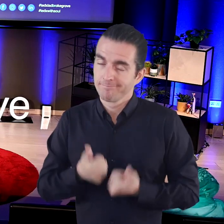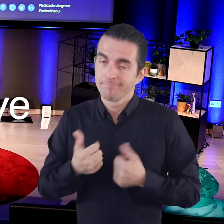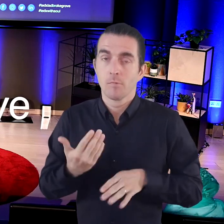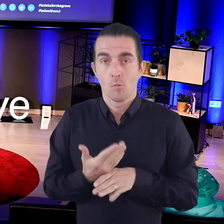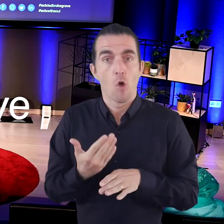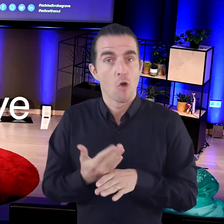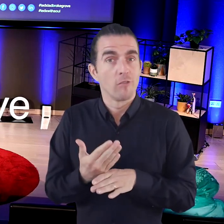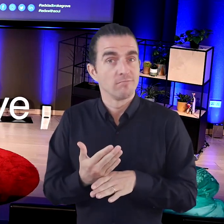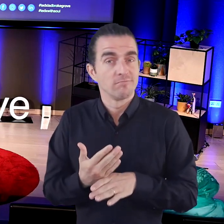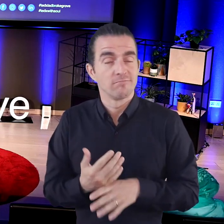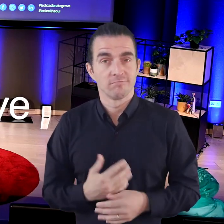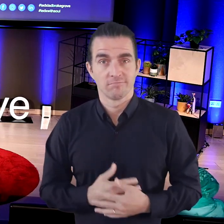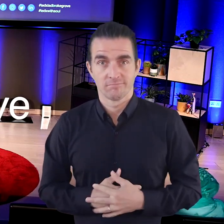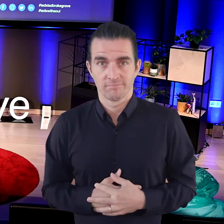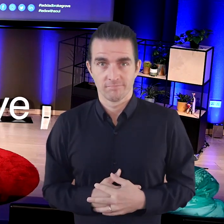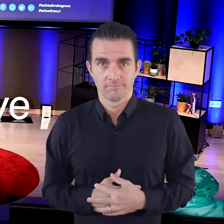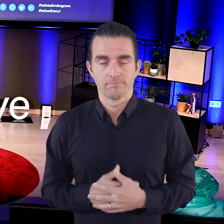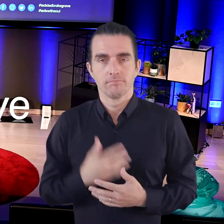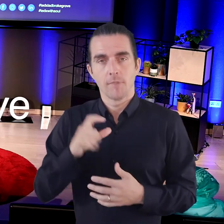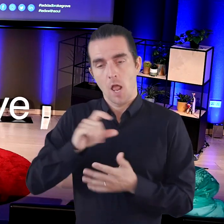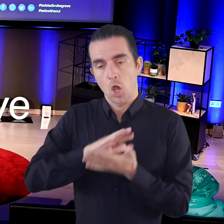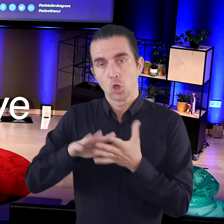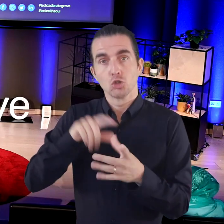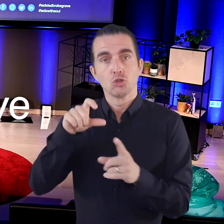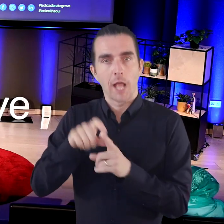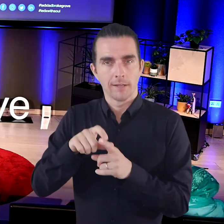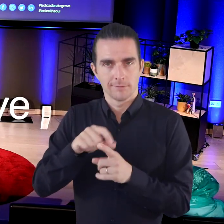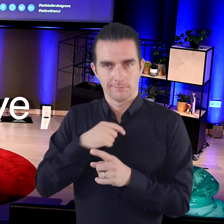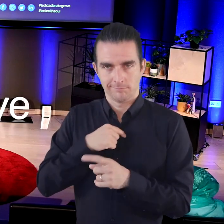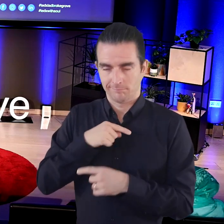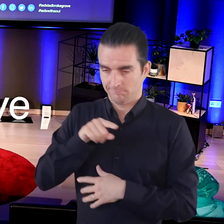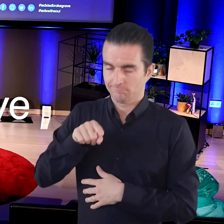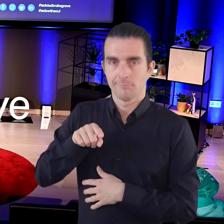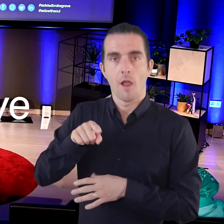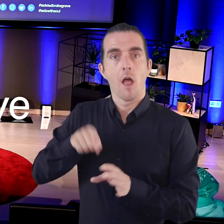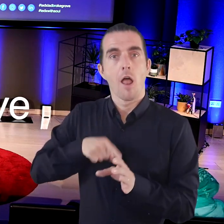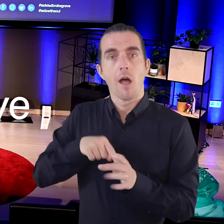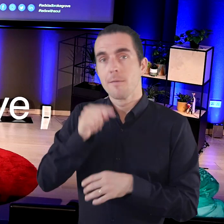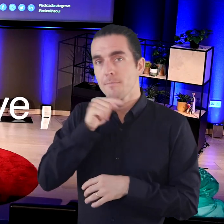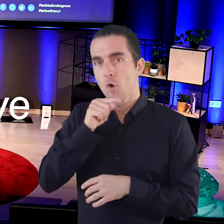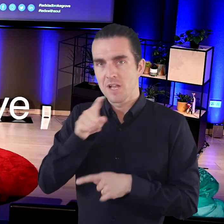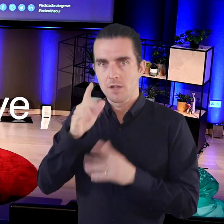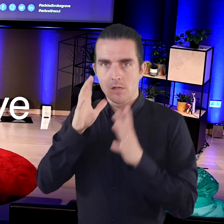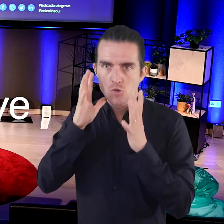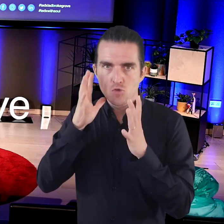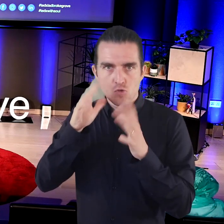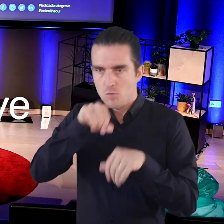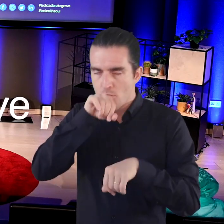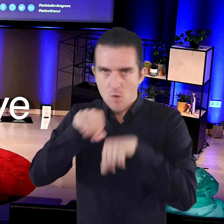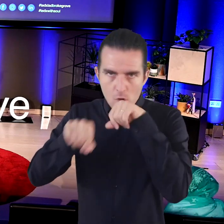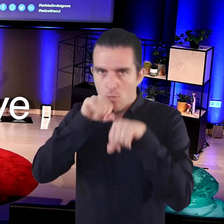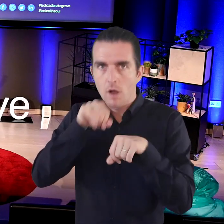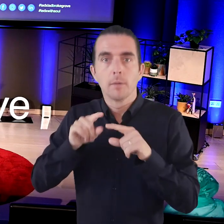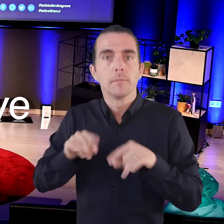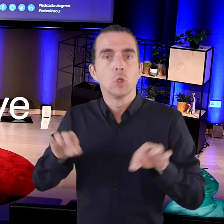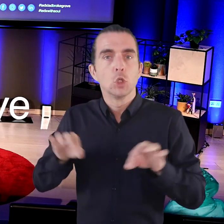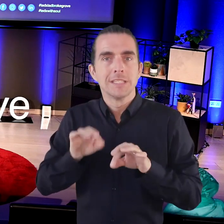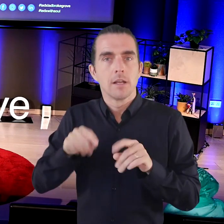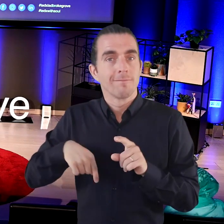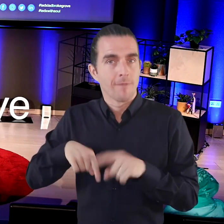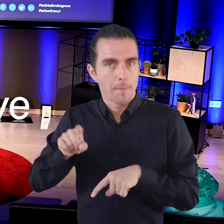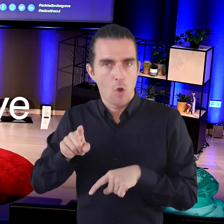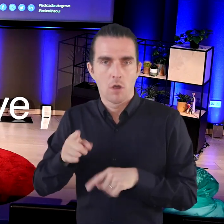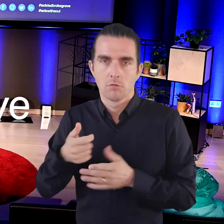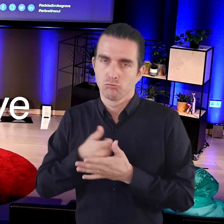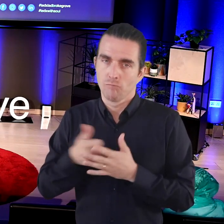Chad, who I met as a young boy obsessed with music and football, was a regular member of another youth centre in the south of the